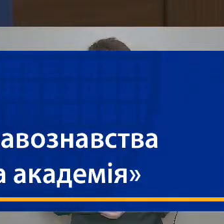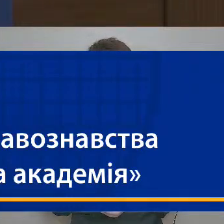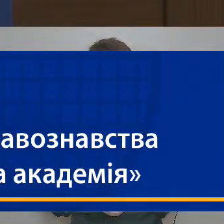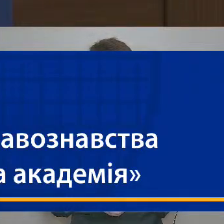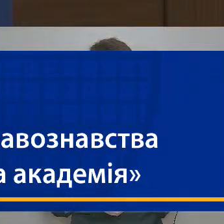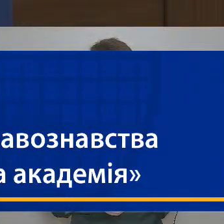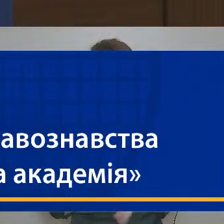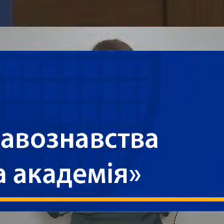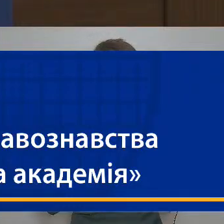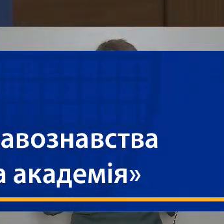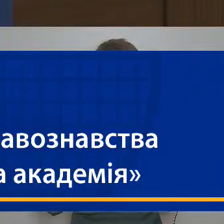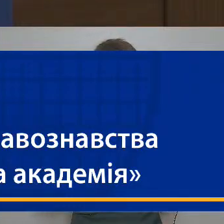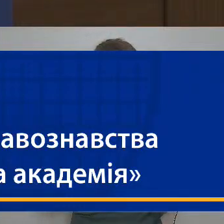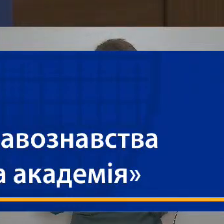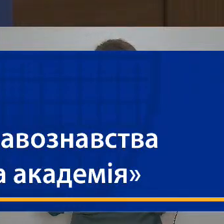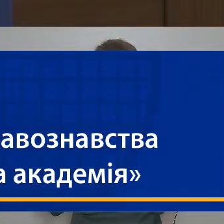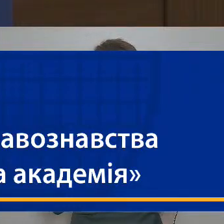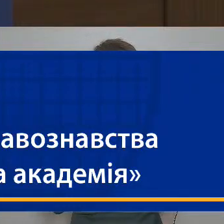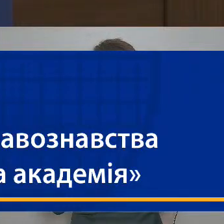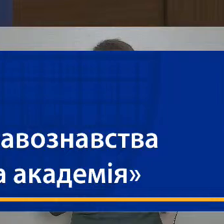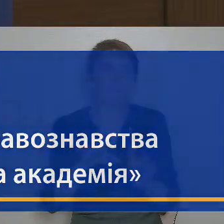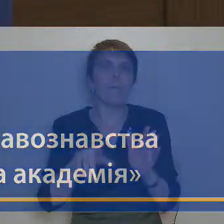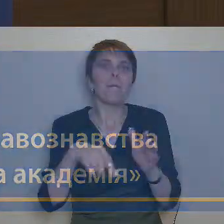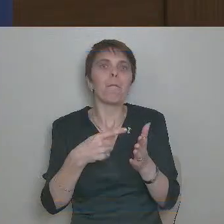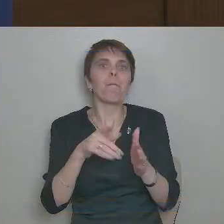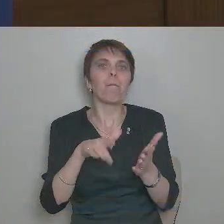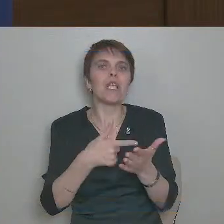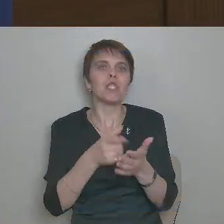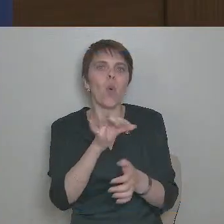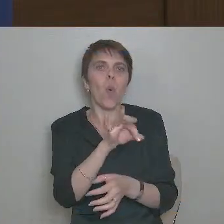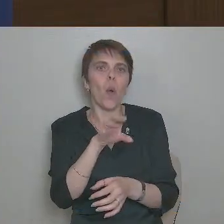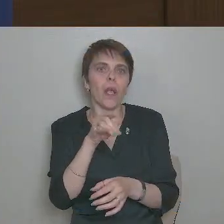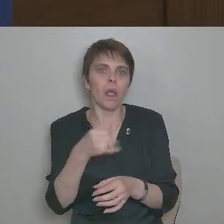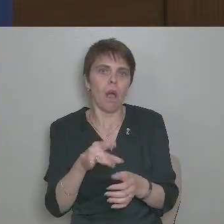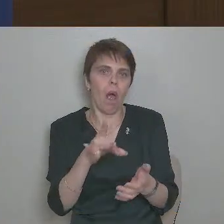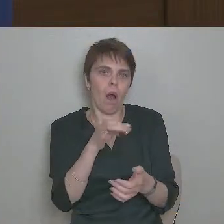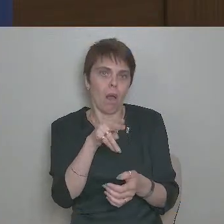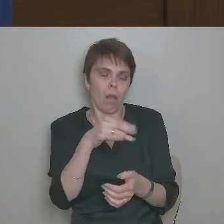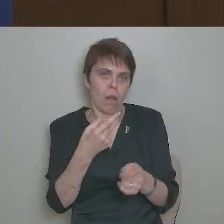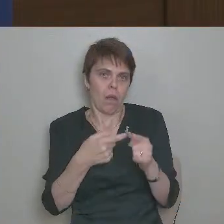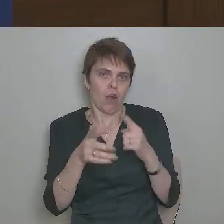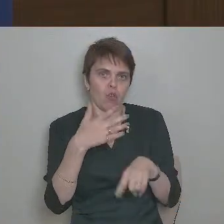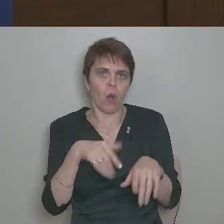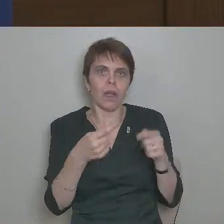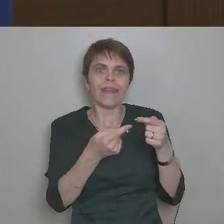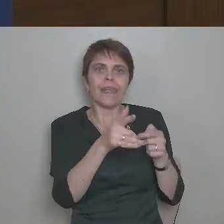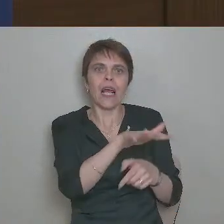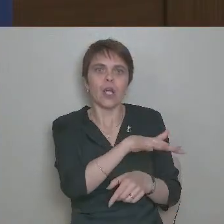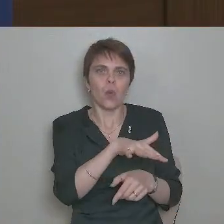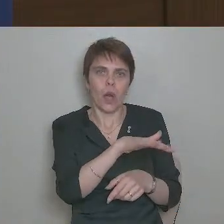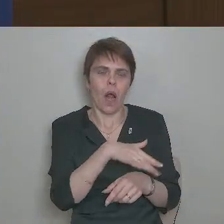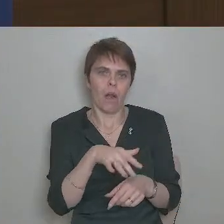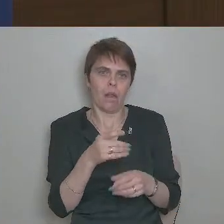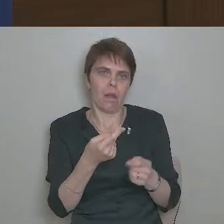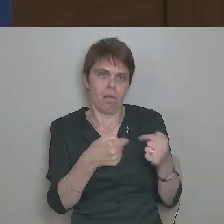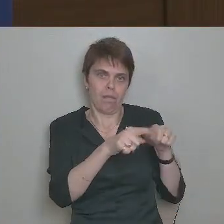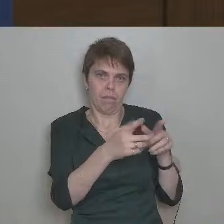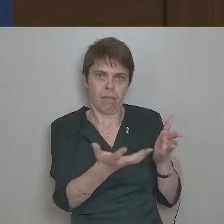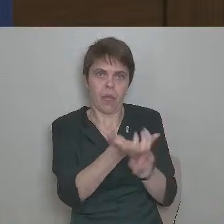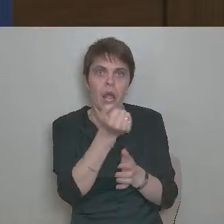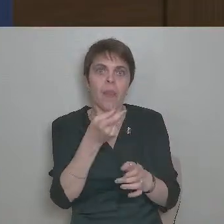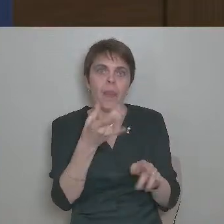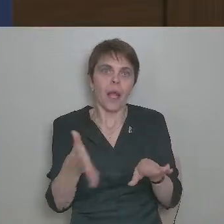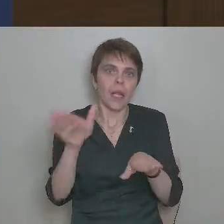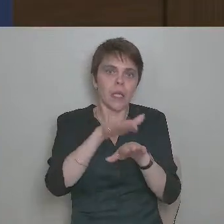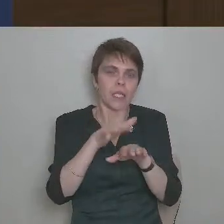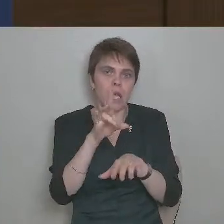constituencies are overlapping. For example, in the city of Zhytomyr, for the mayor and the Oblast Council and the city council.